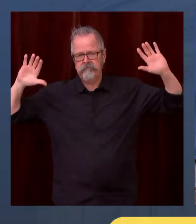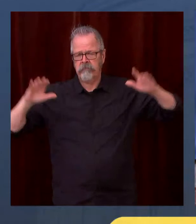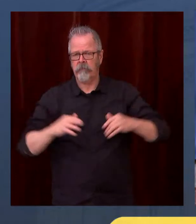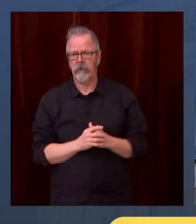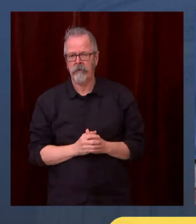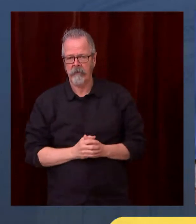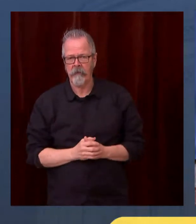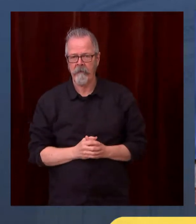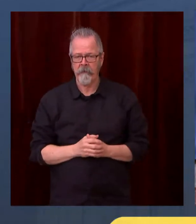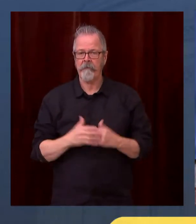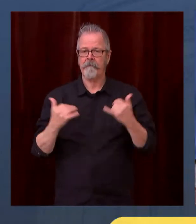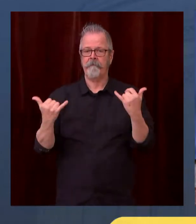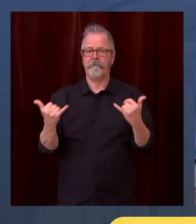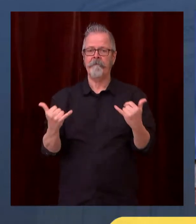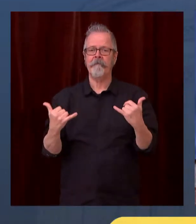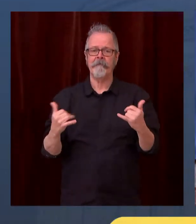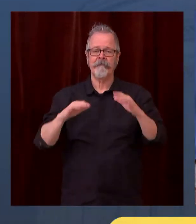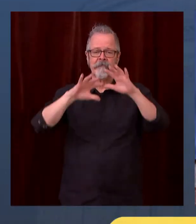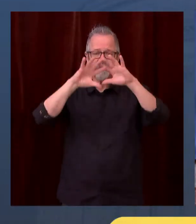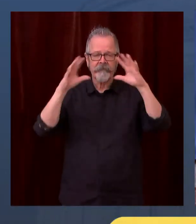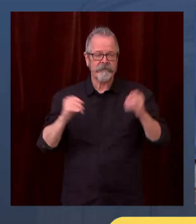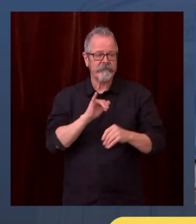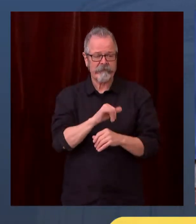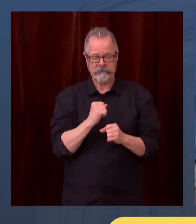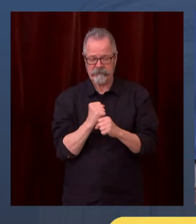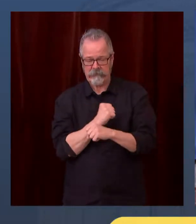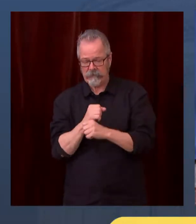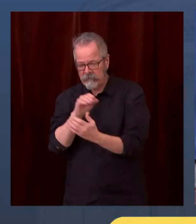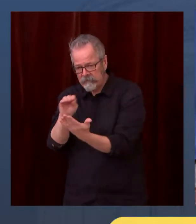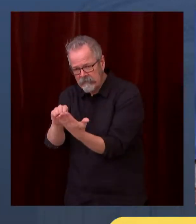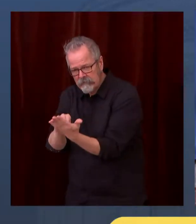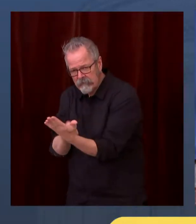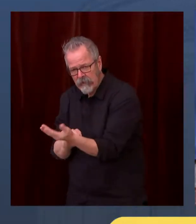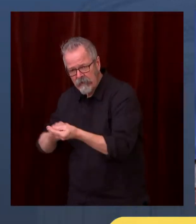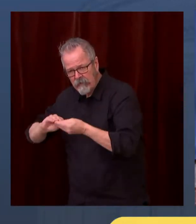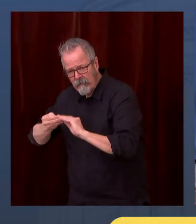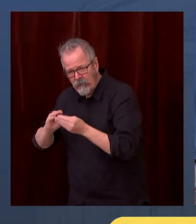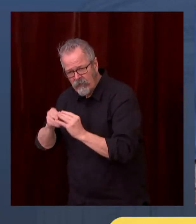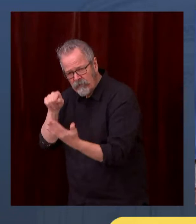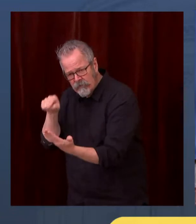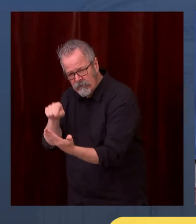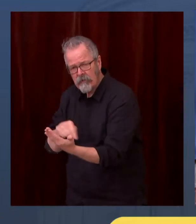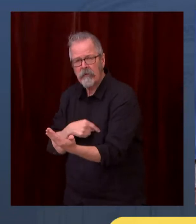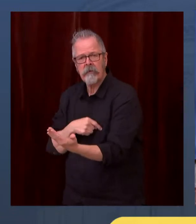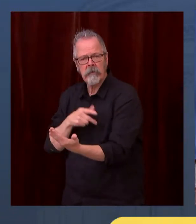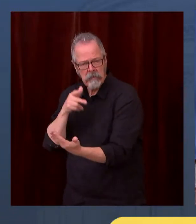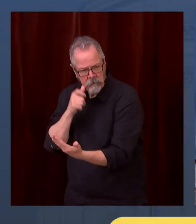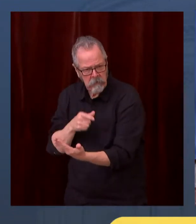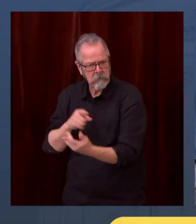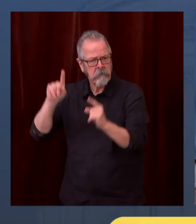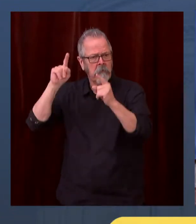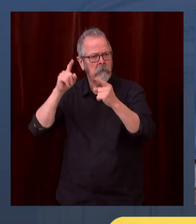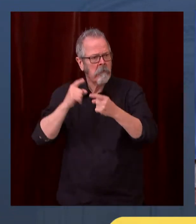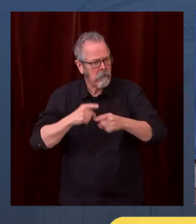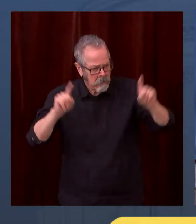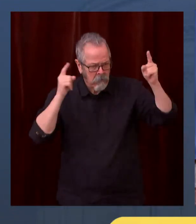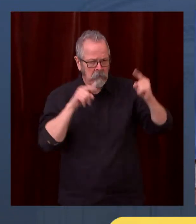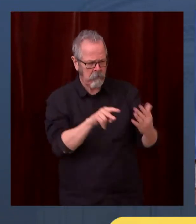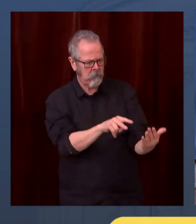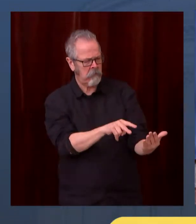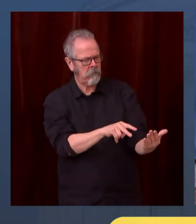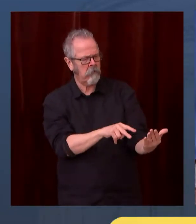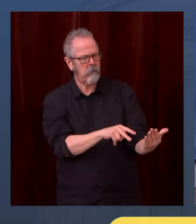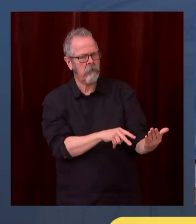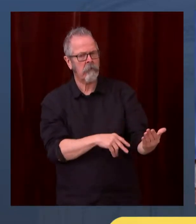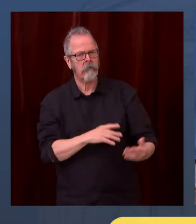that educators are listening to these success stories, and there are, I'm pleased, quite a bit of activity